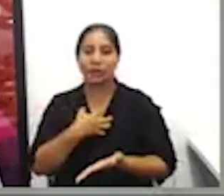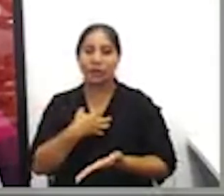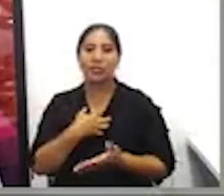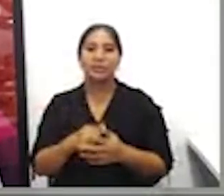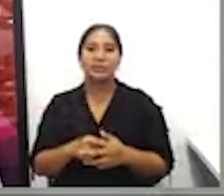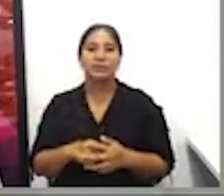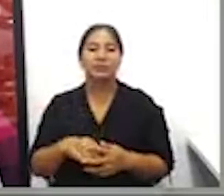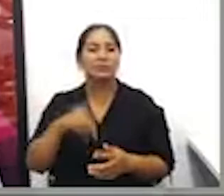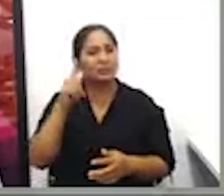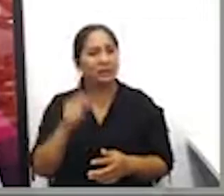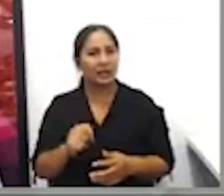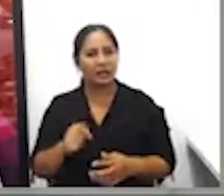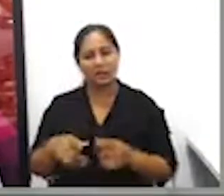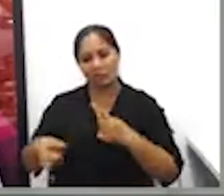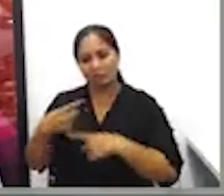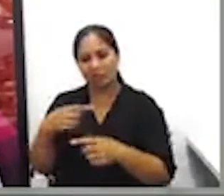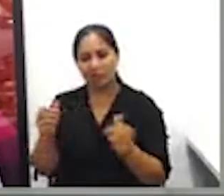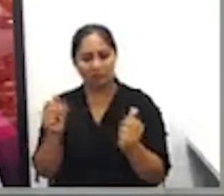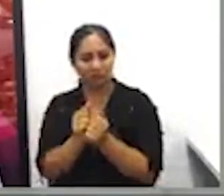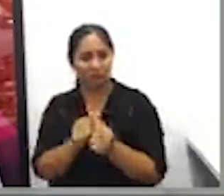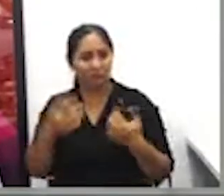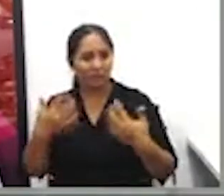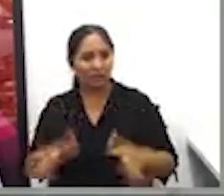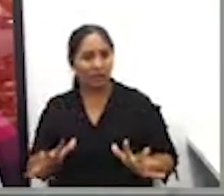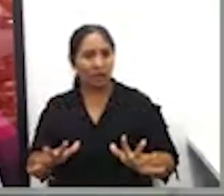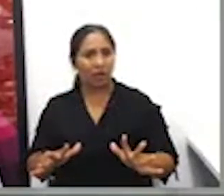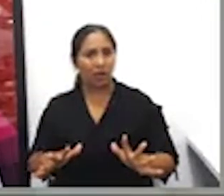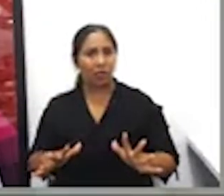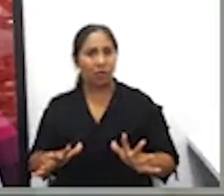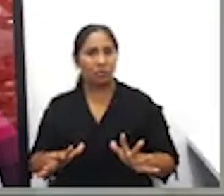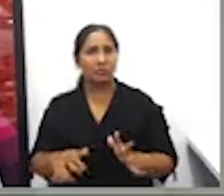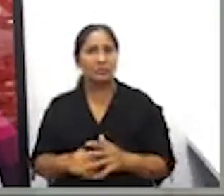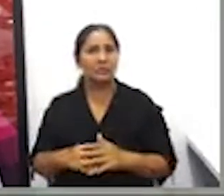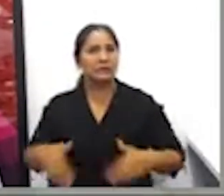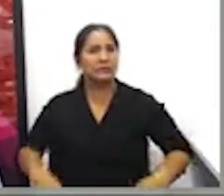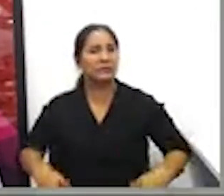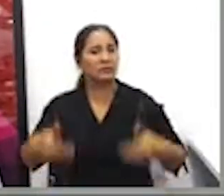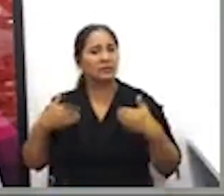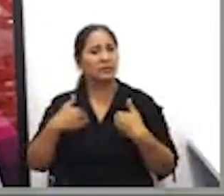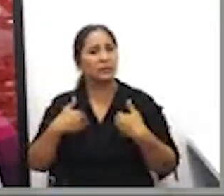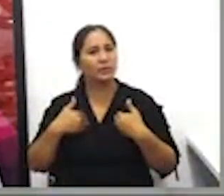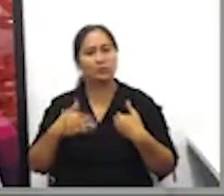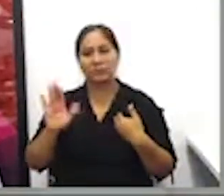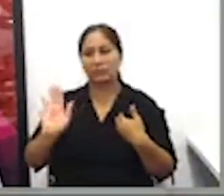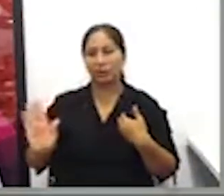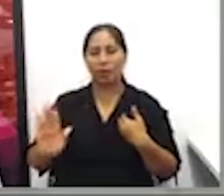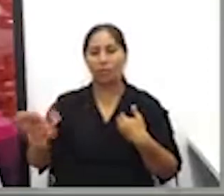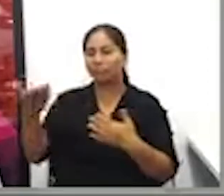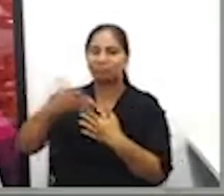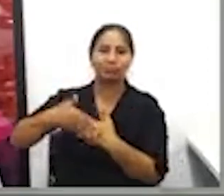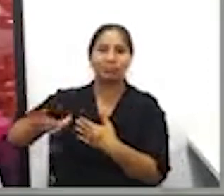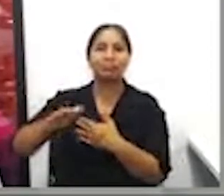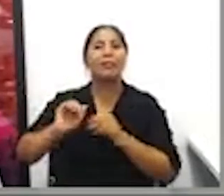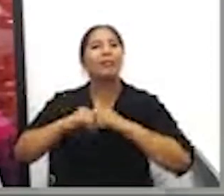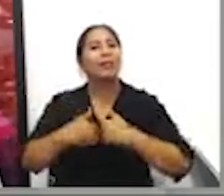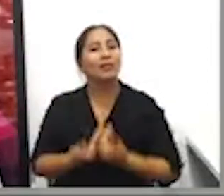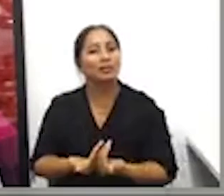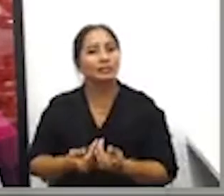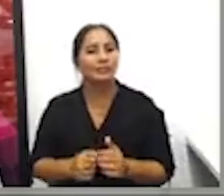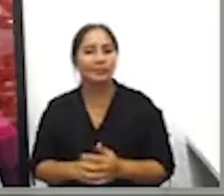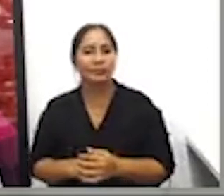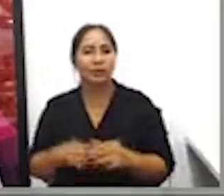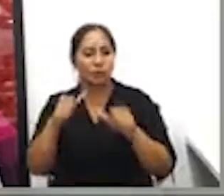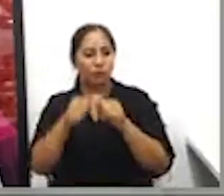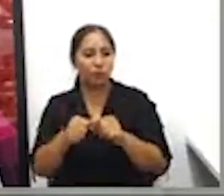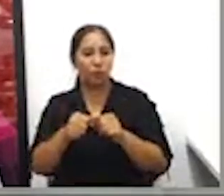You have no life. You know, you won't see Tom in Florida. You will be in Washington and you will have no life because